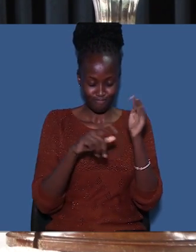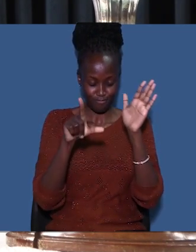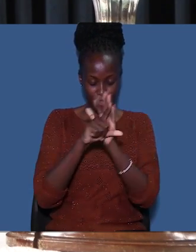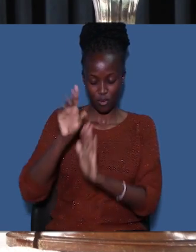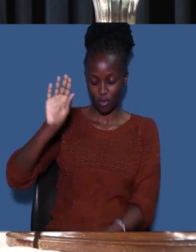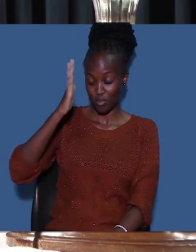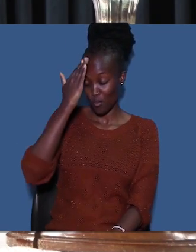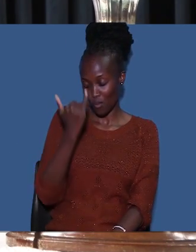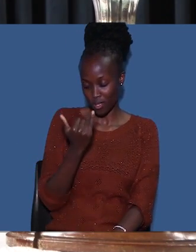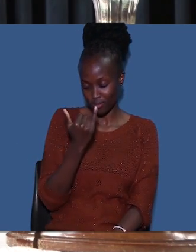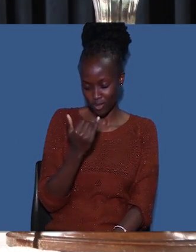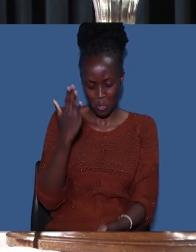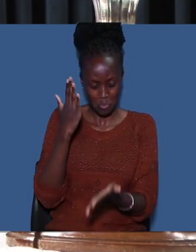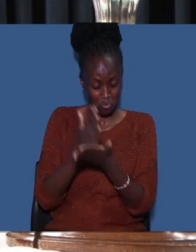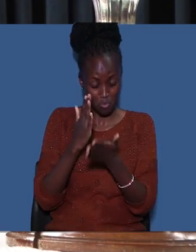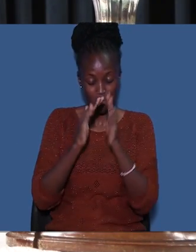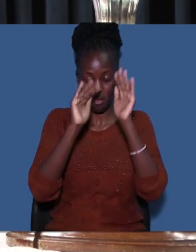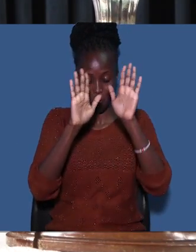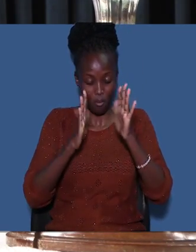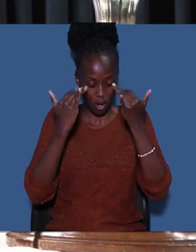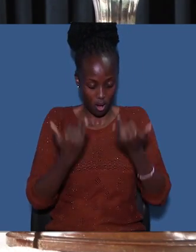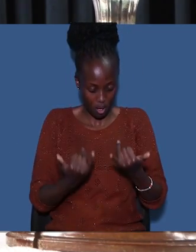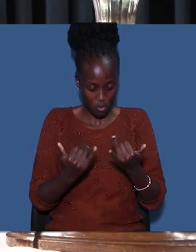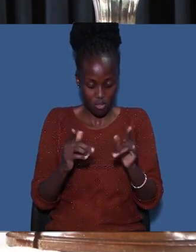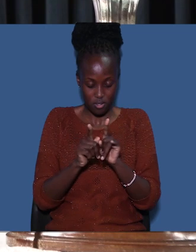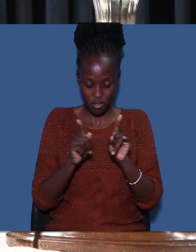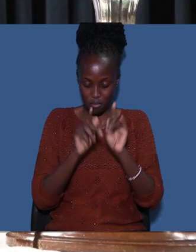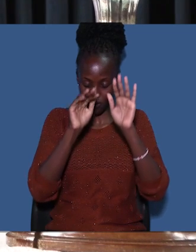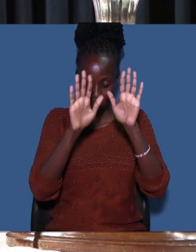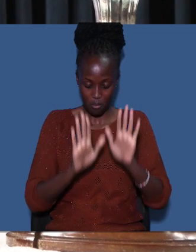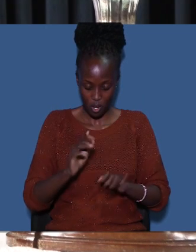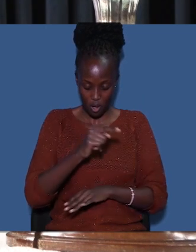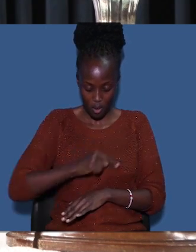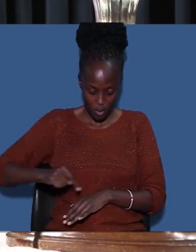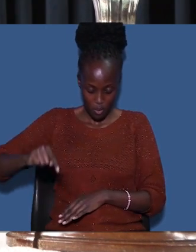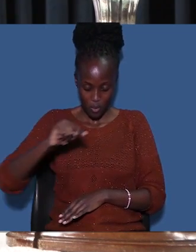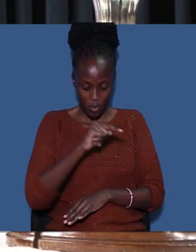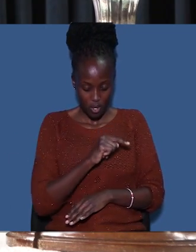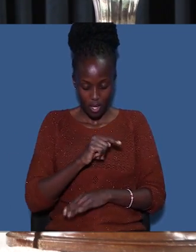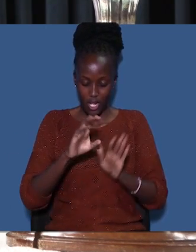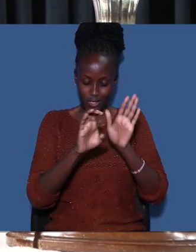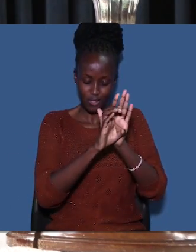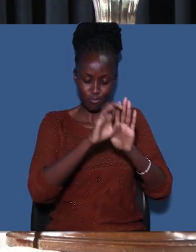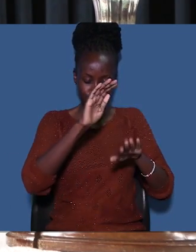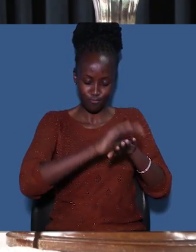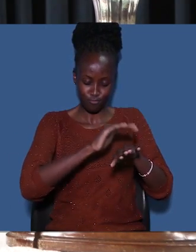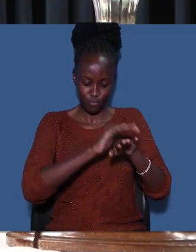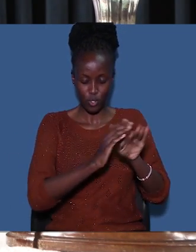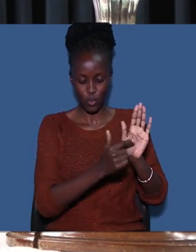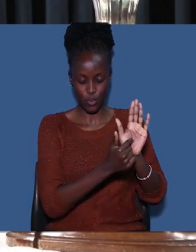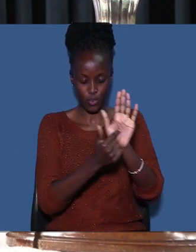law because it still applies to us, and how important it is for us to set a good example as